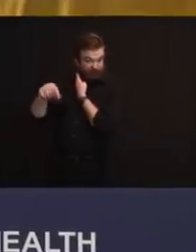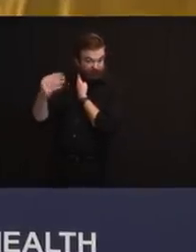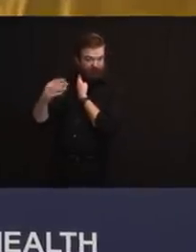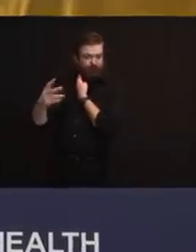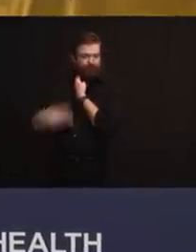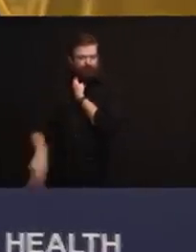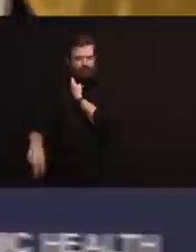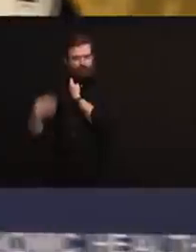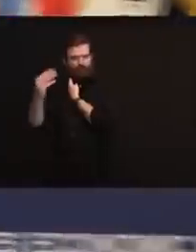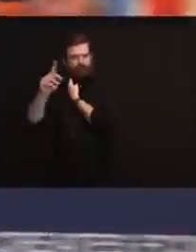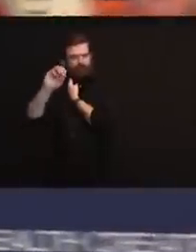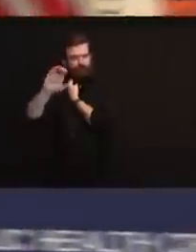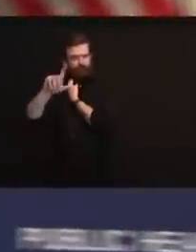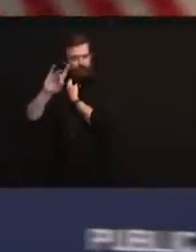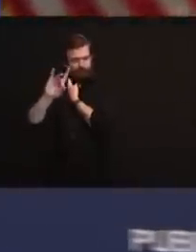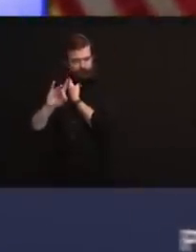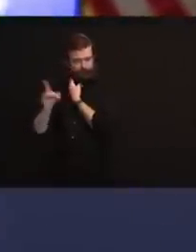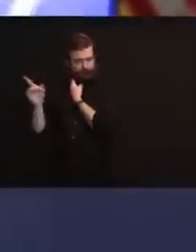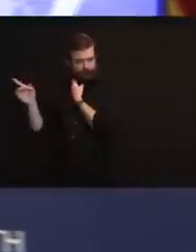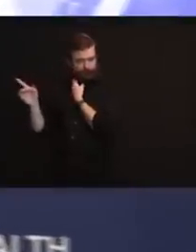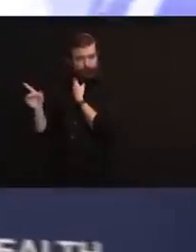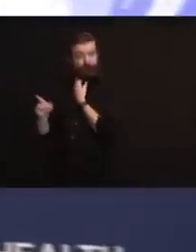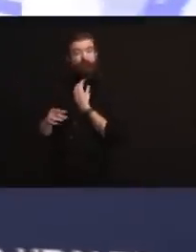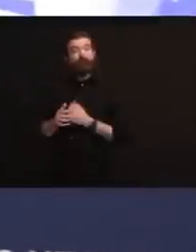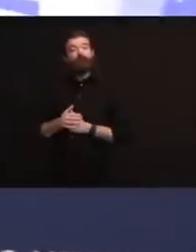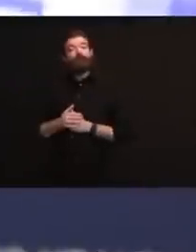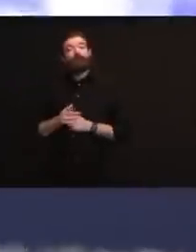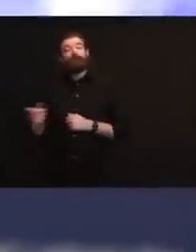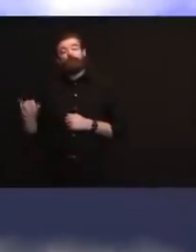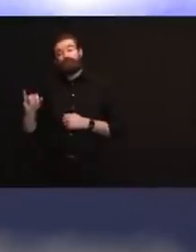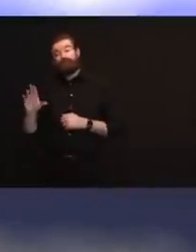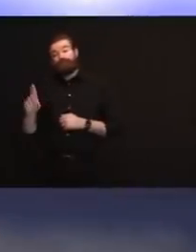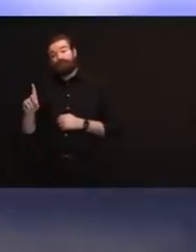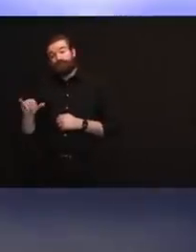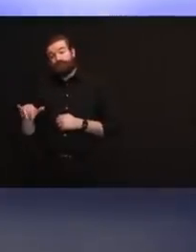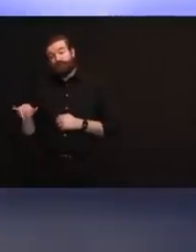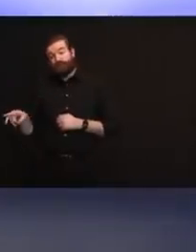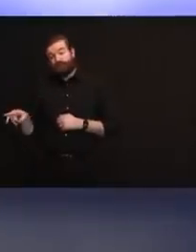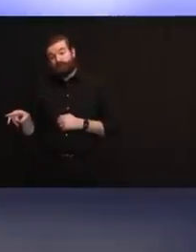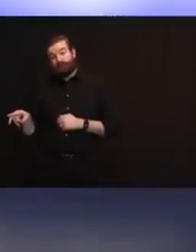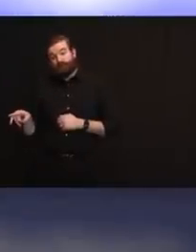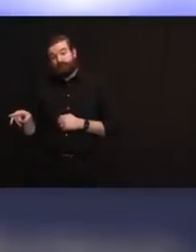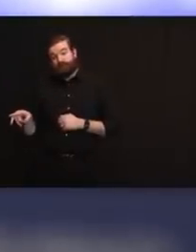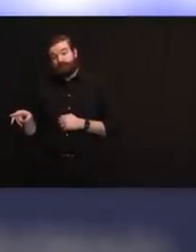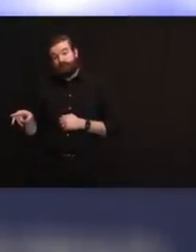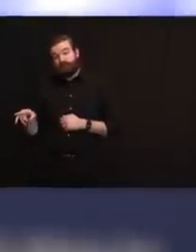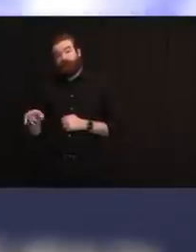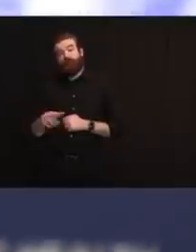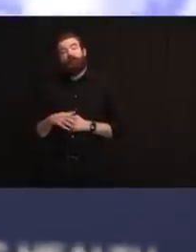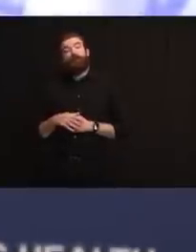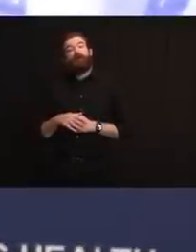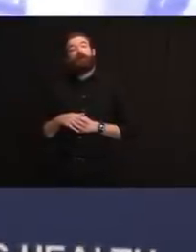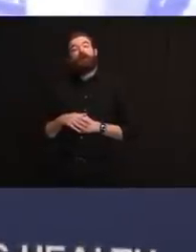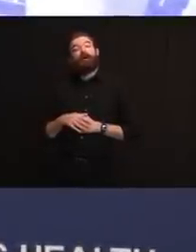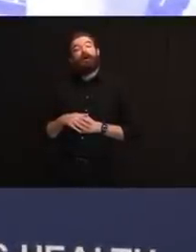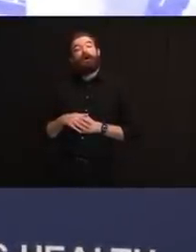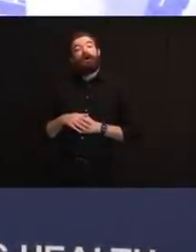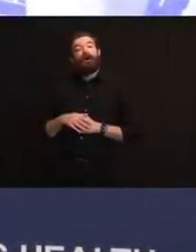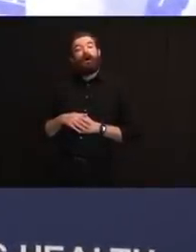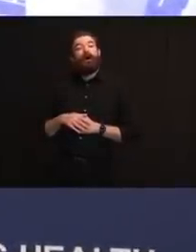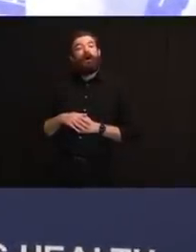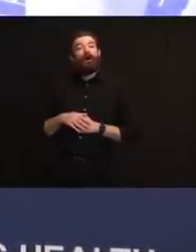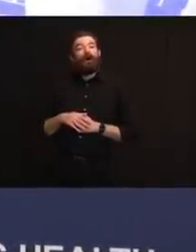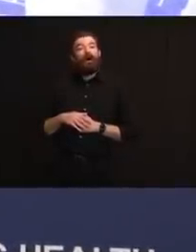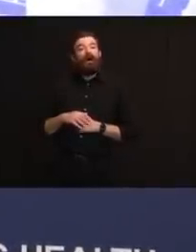that? Yeah, in order to start on the 21st, there was a deadline of the 7th for input of all the